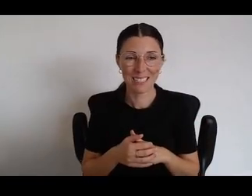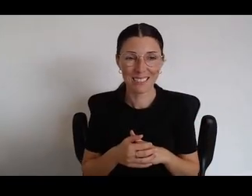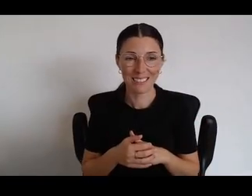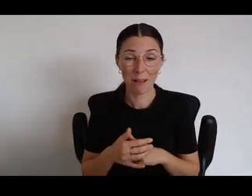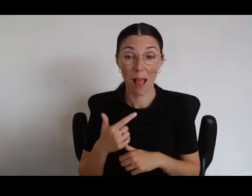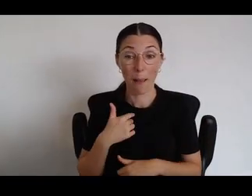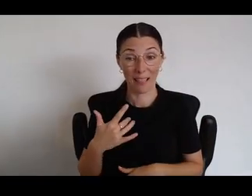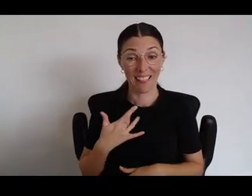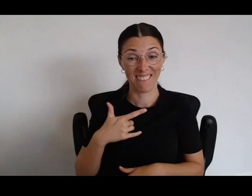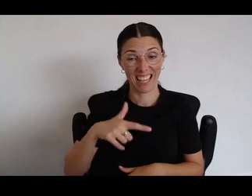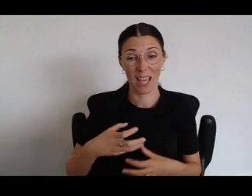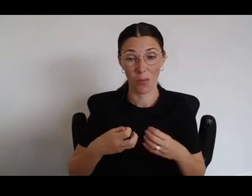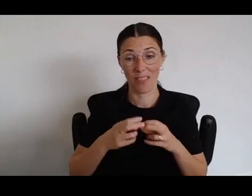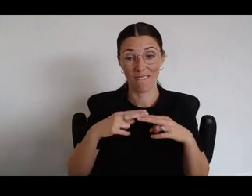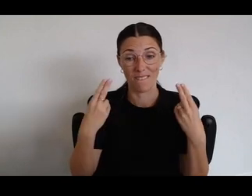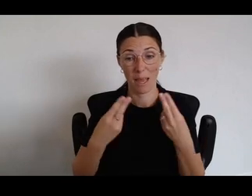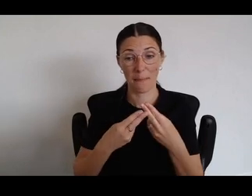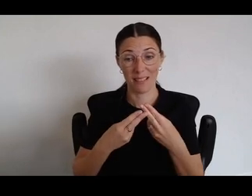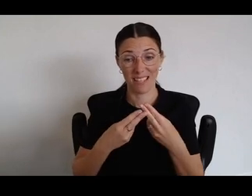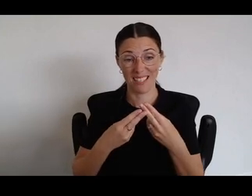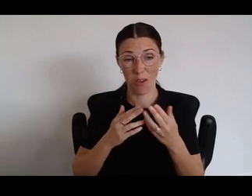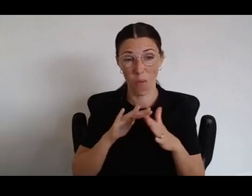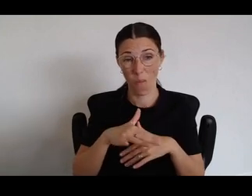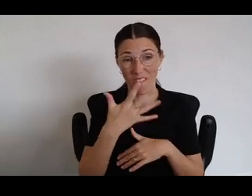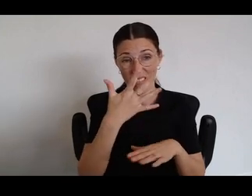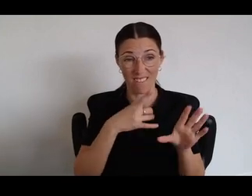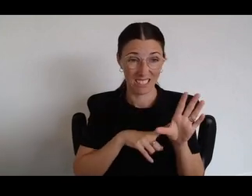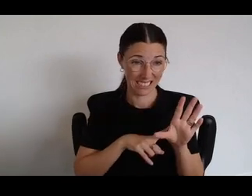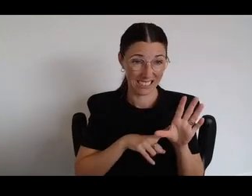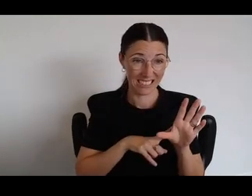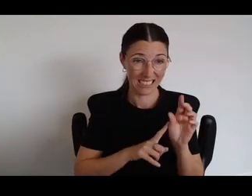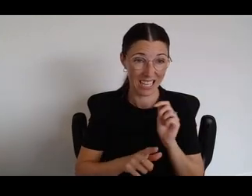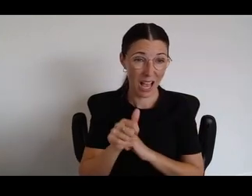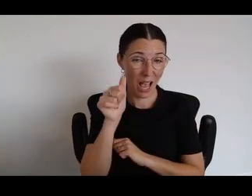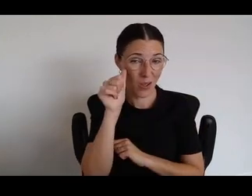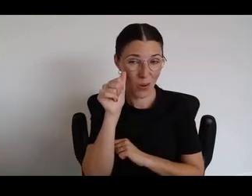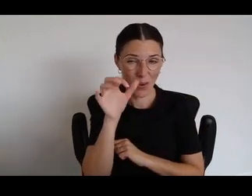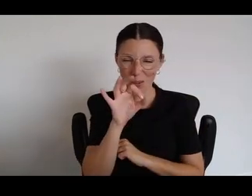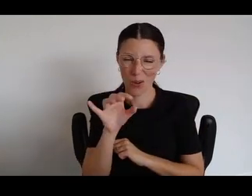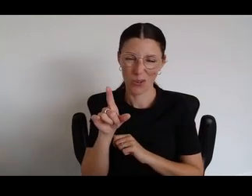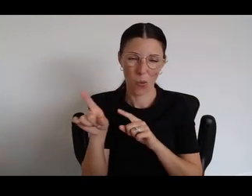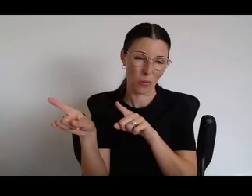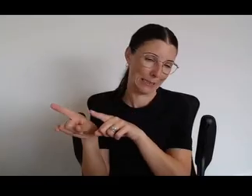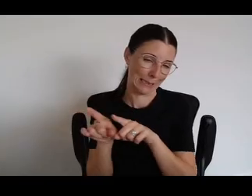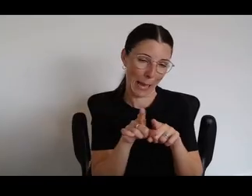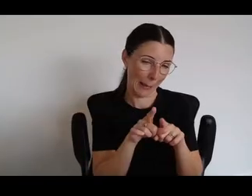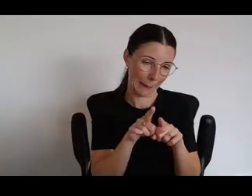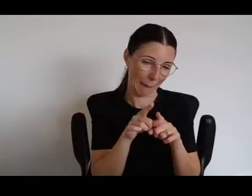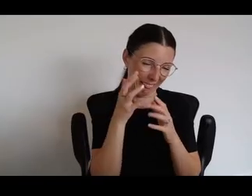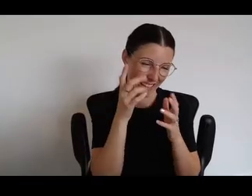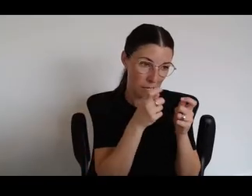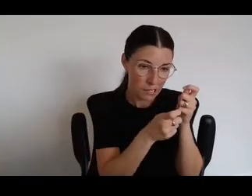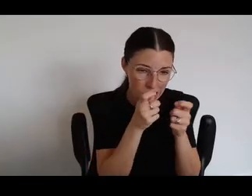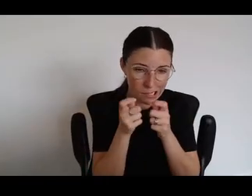here with my family now over 5 years, I know that not all of you think like this, but I think having a little